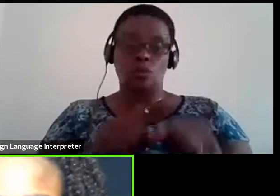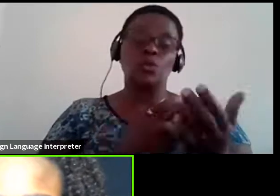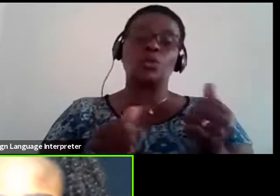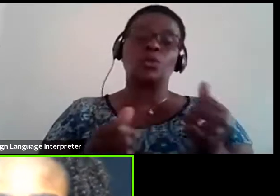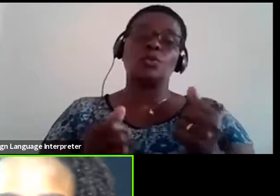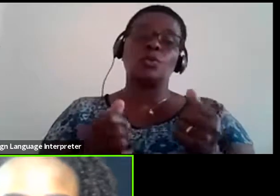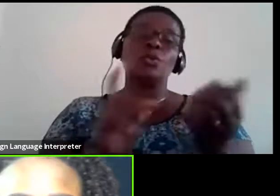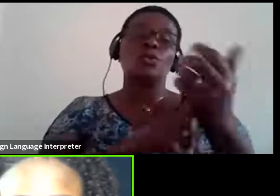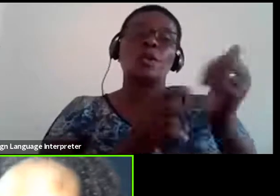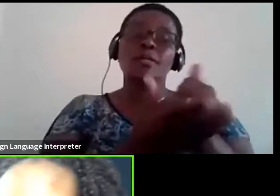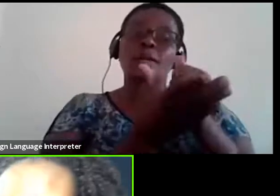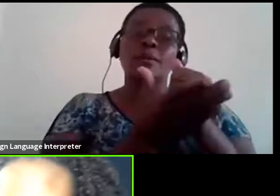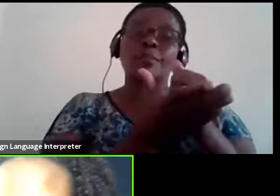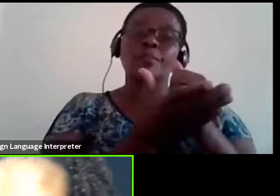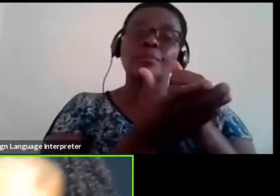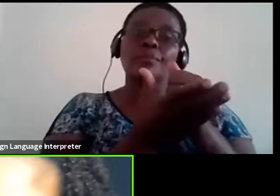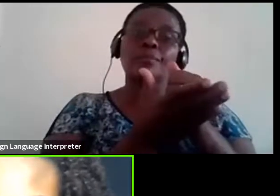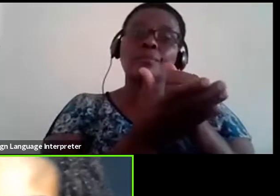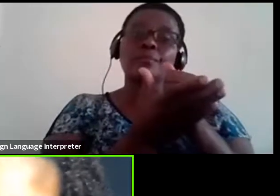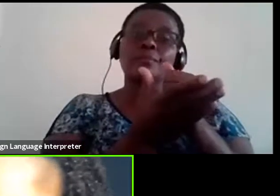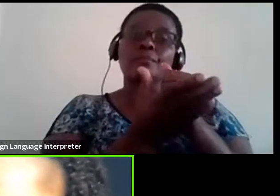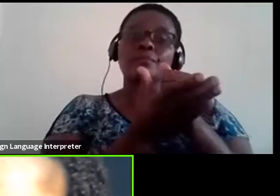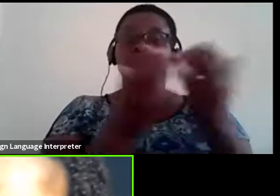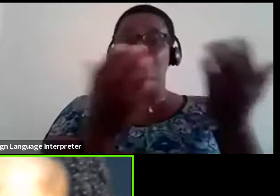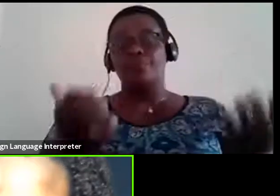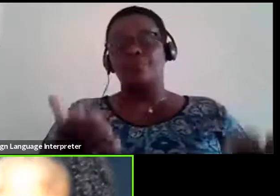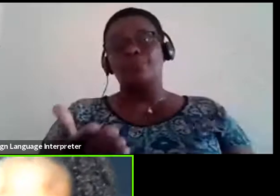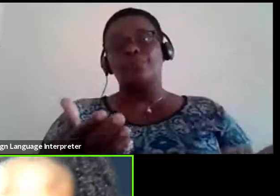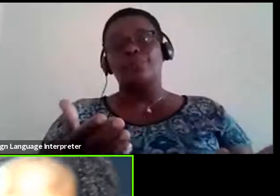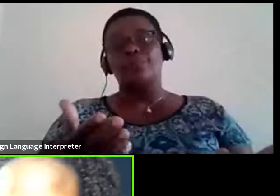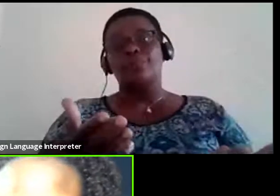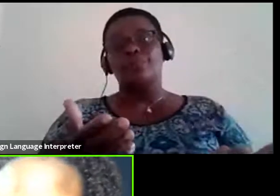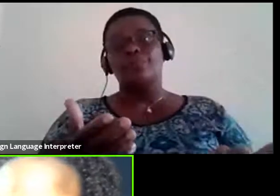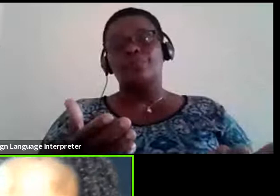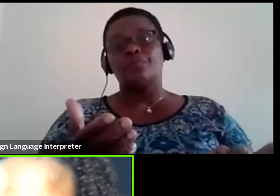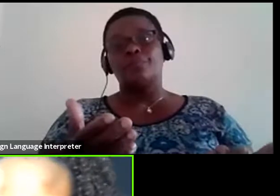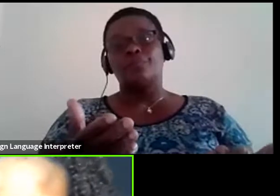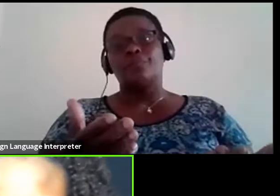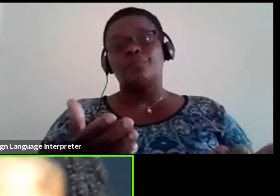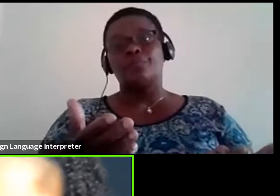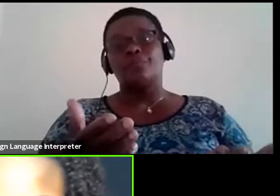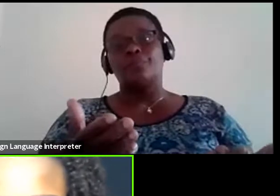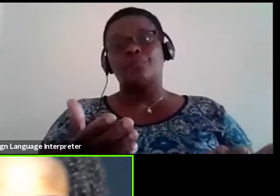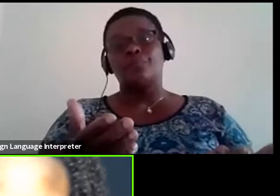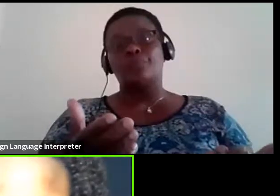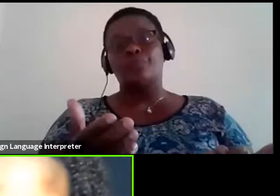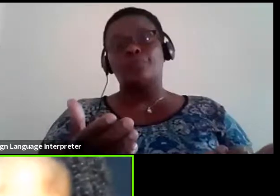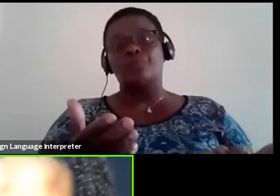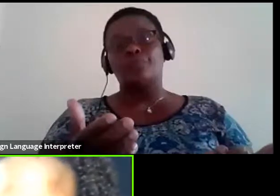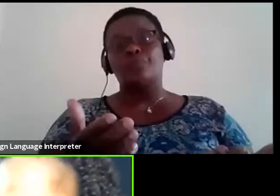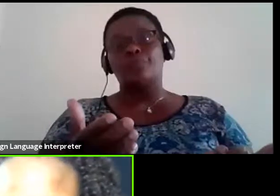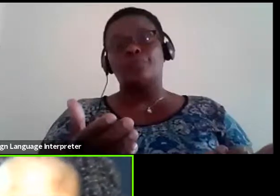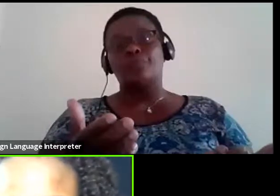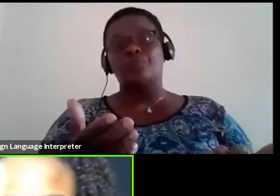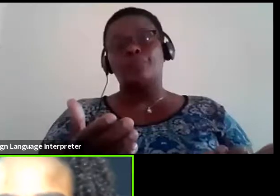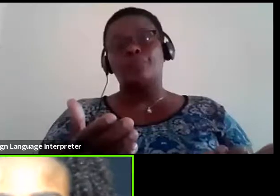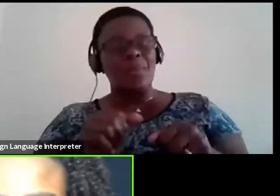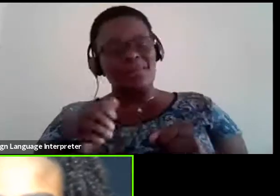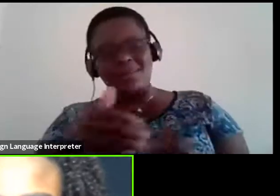help, one shouldn't have to over navigate your site, just to find that, help button or,